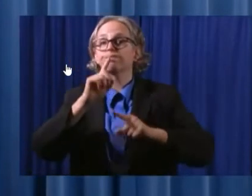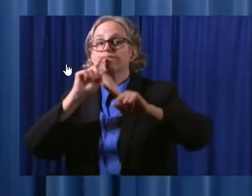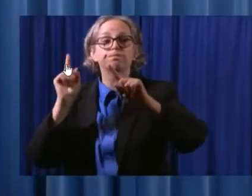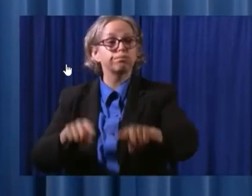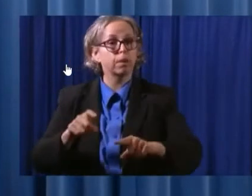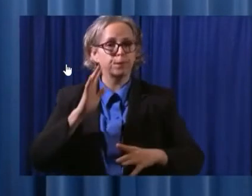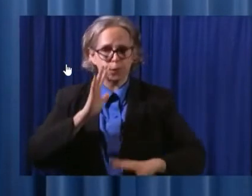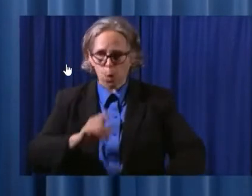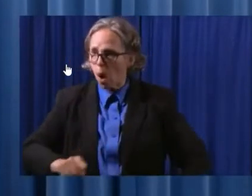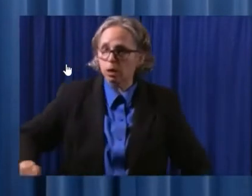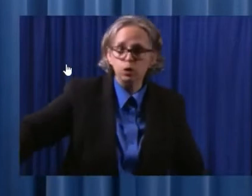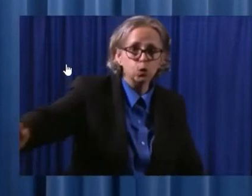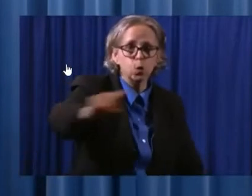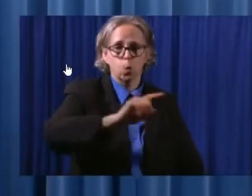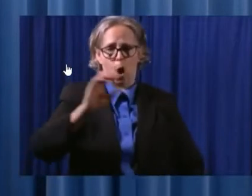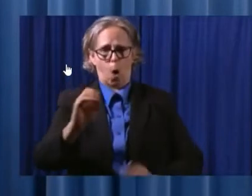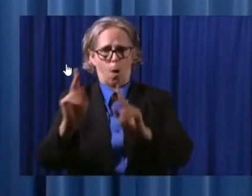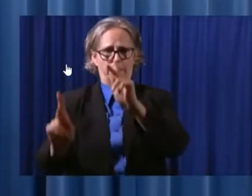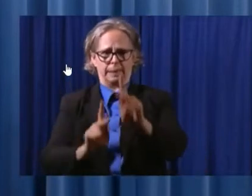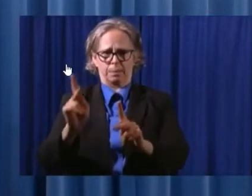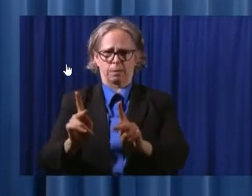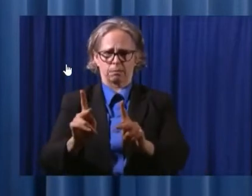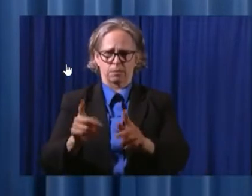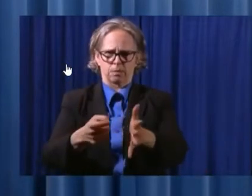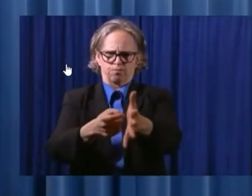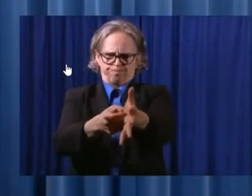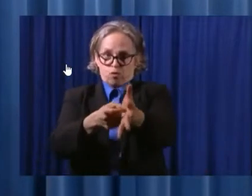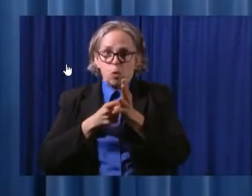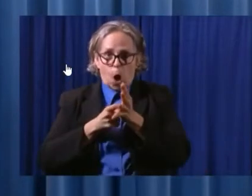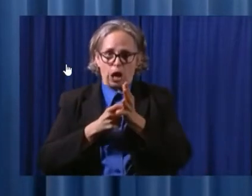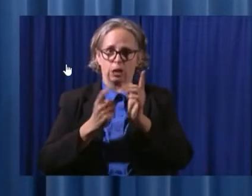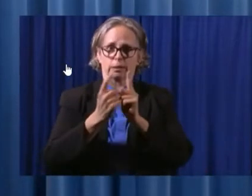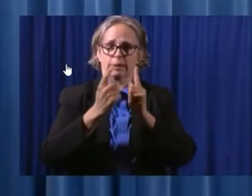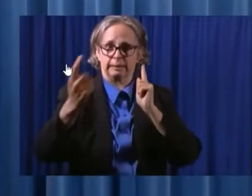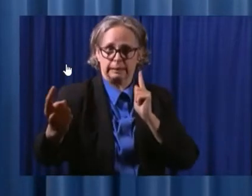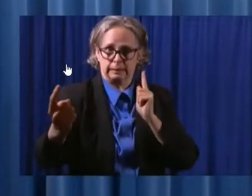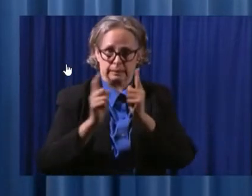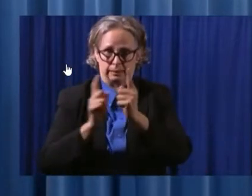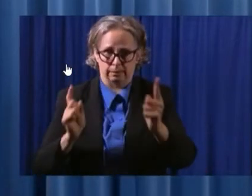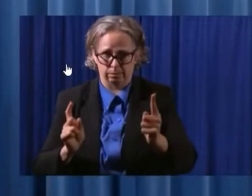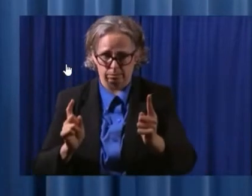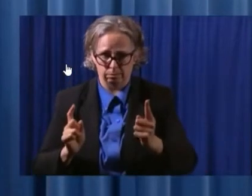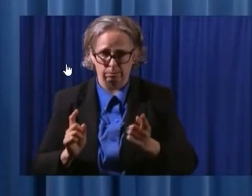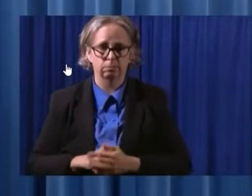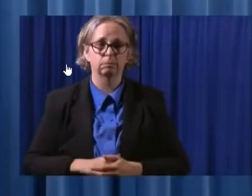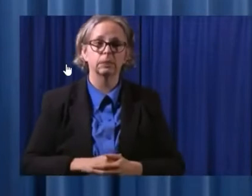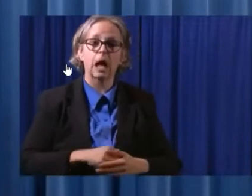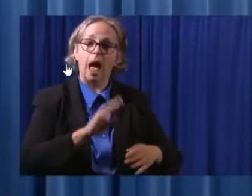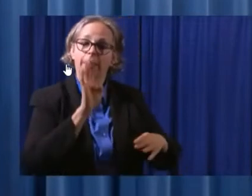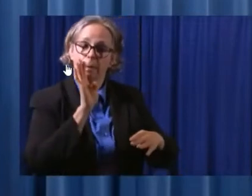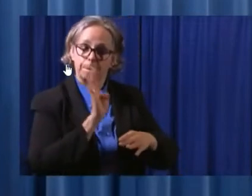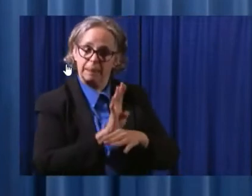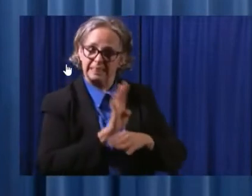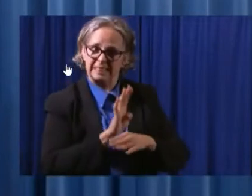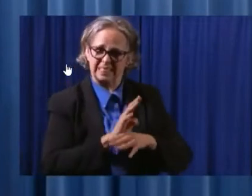as distancing, as far as businesses. You heard me reference a few minutes